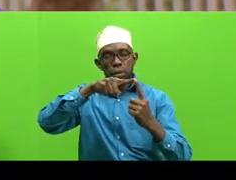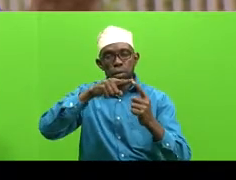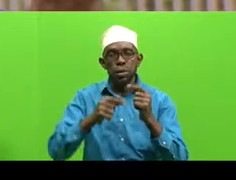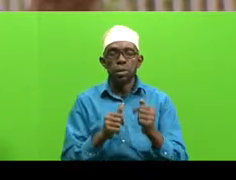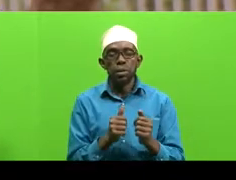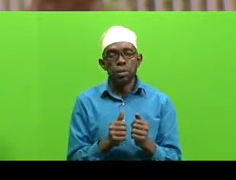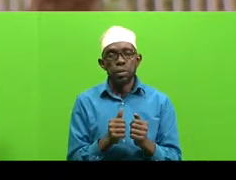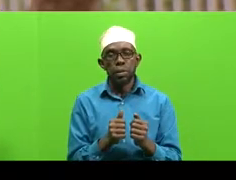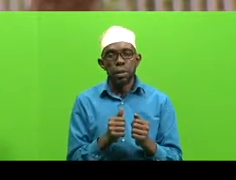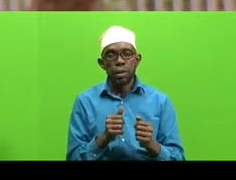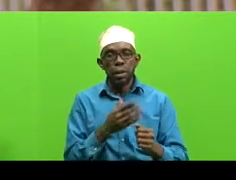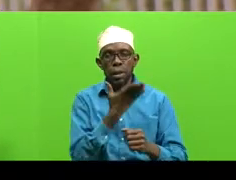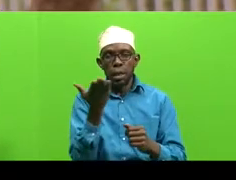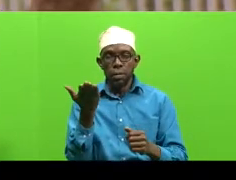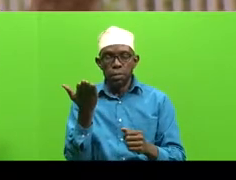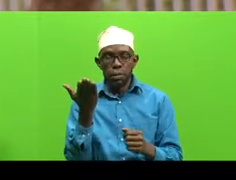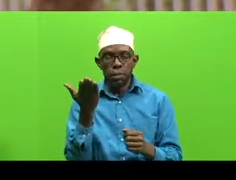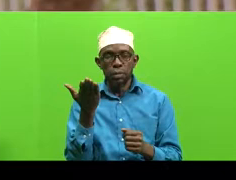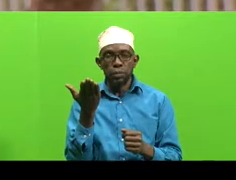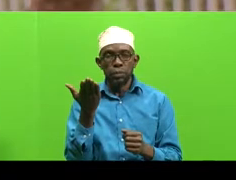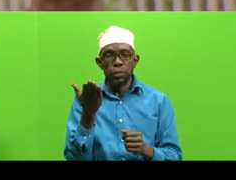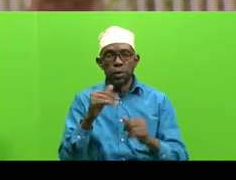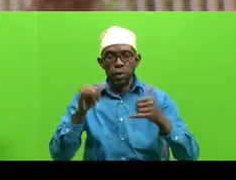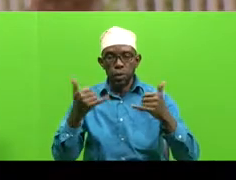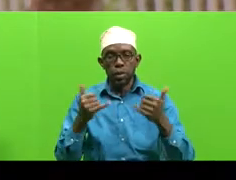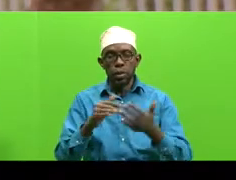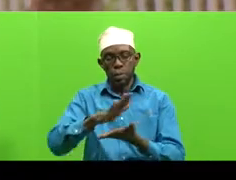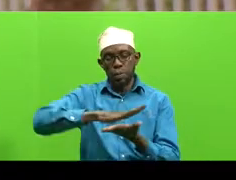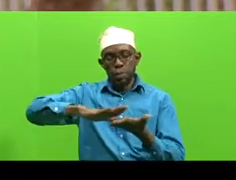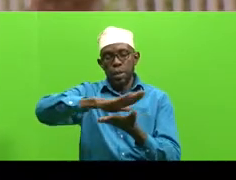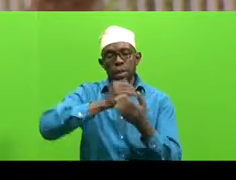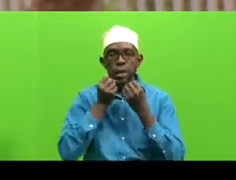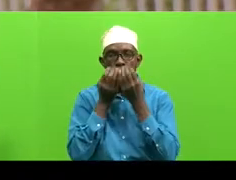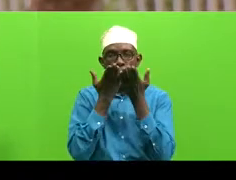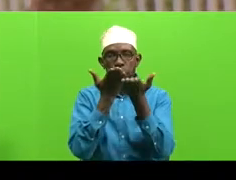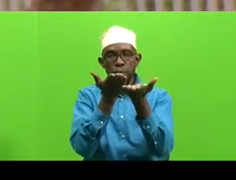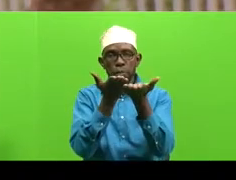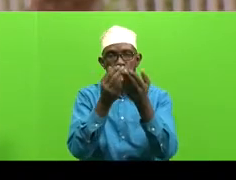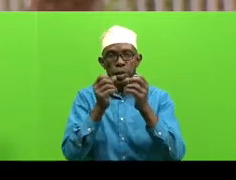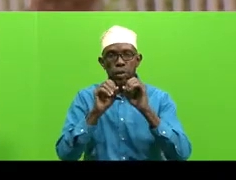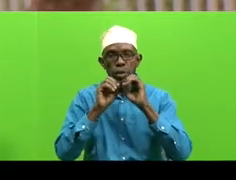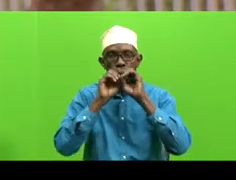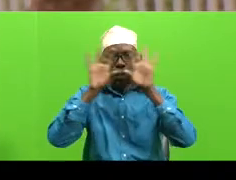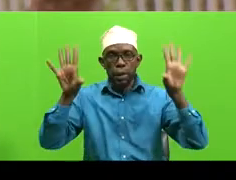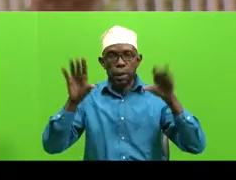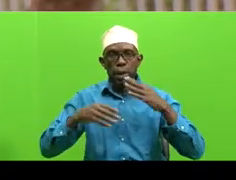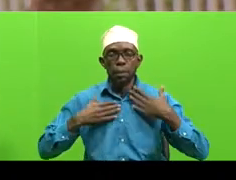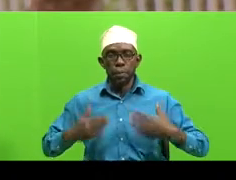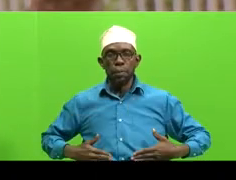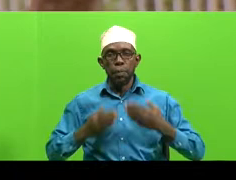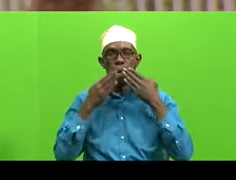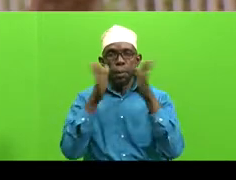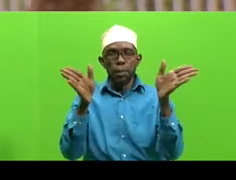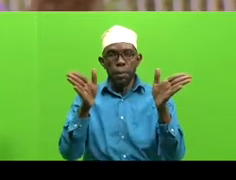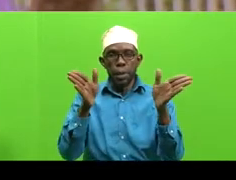not. Therefore, news is basically information to enlighten the public on what is happening around